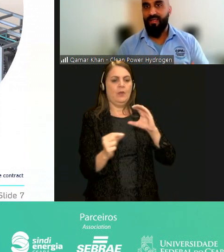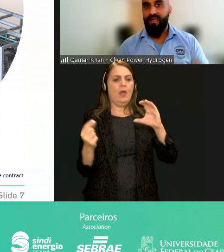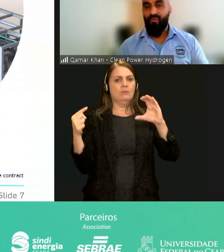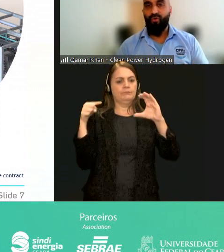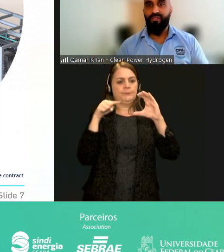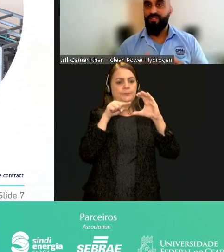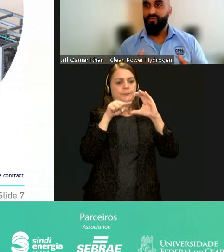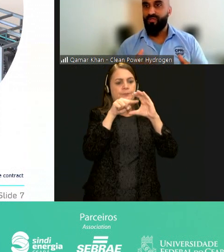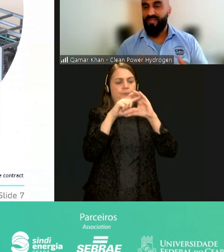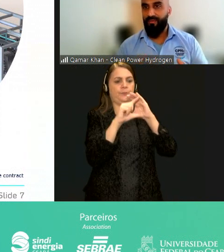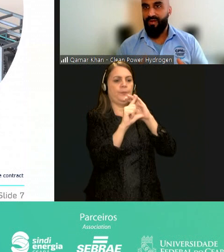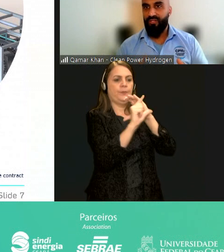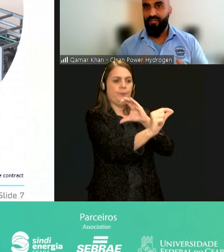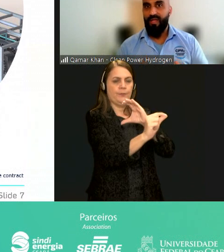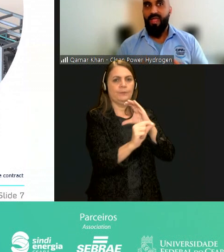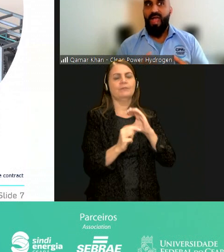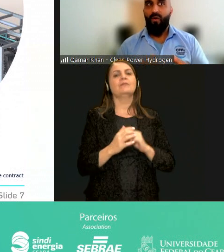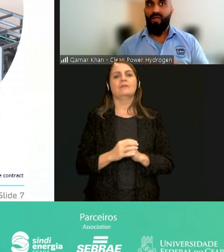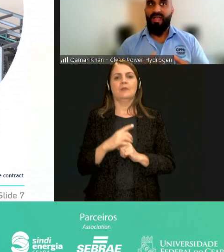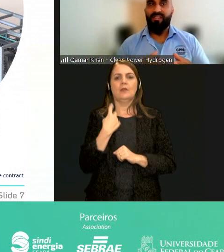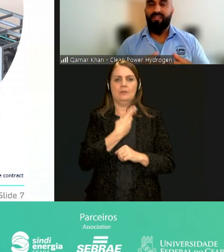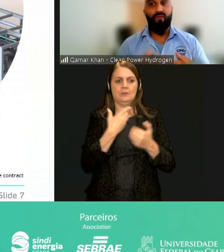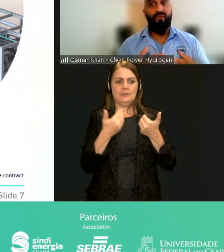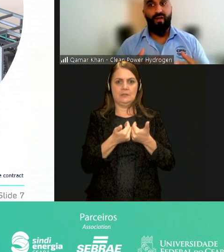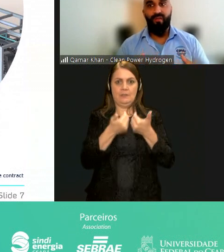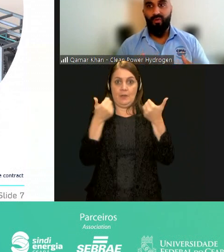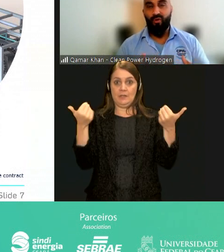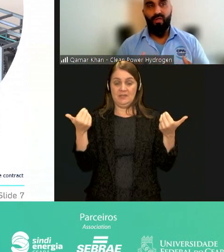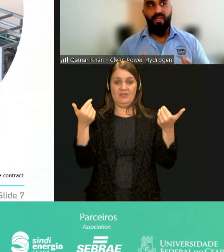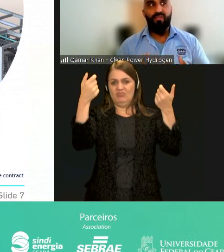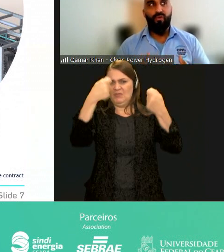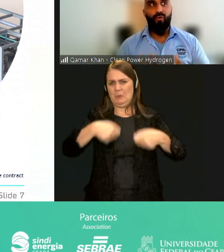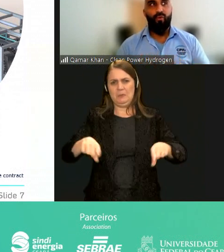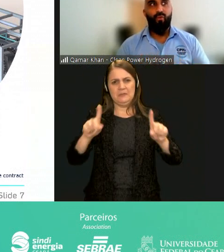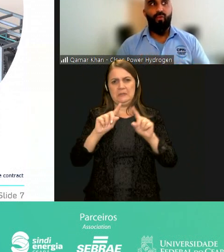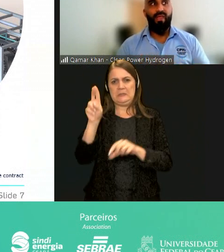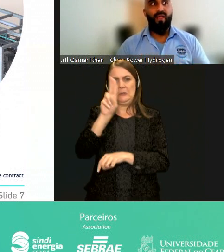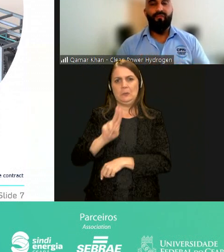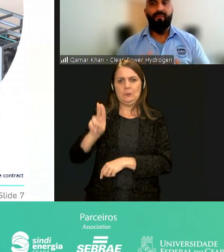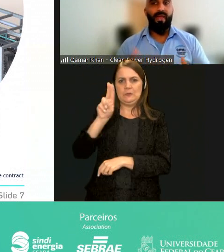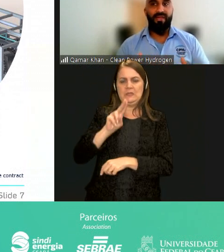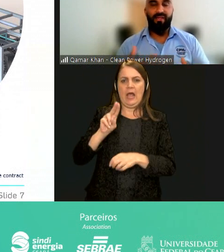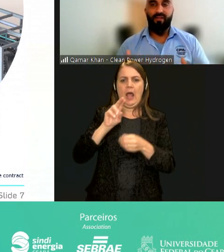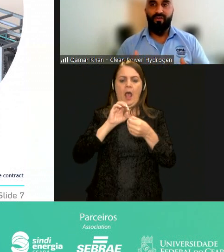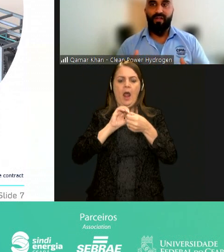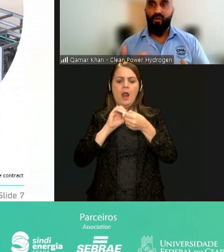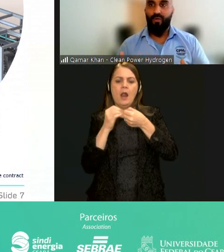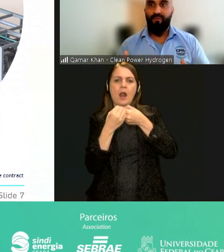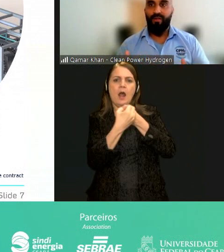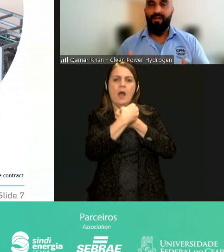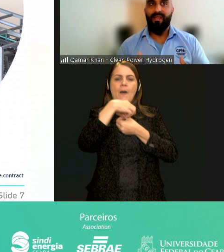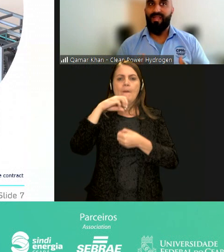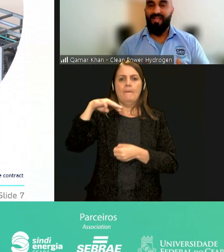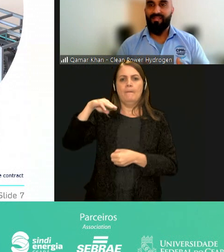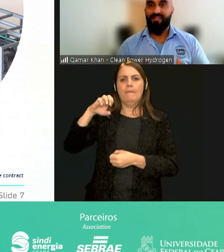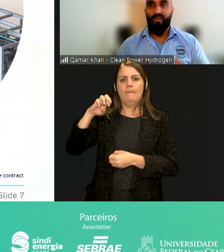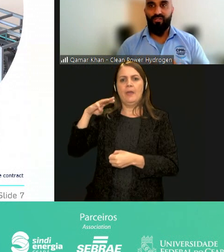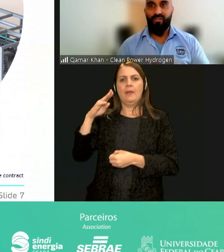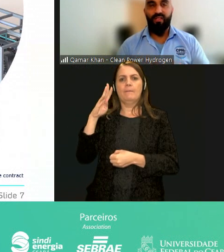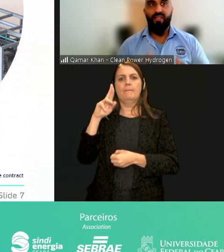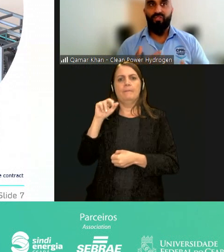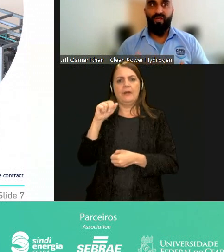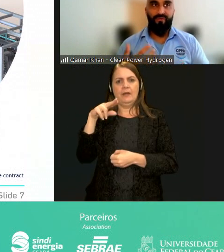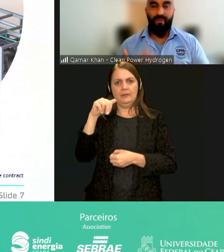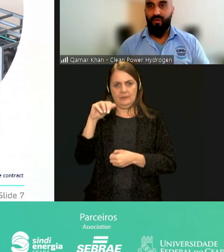catalytic process to do the separation, our gases are very pure. So we offer medical grade equivalent gas,